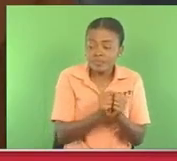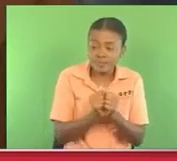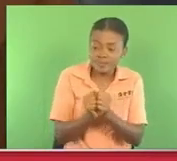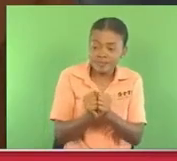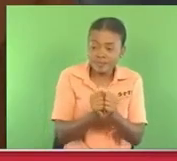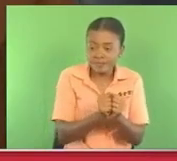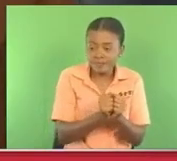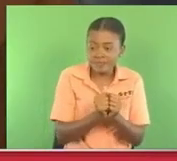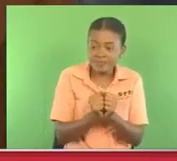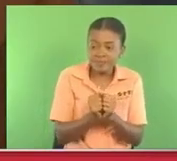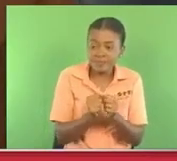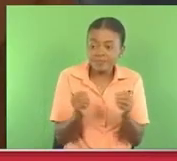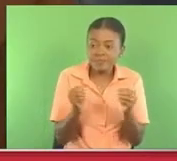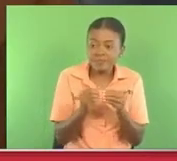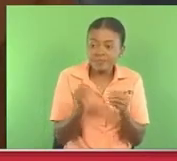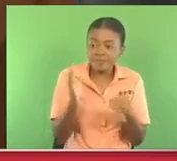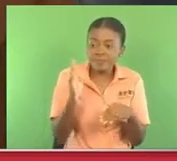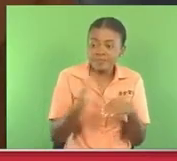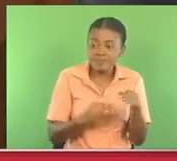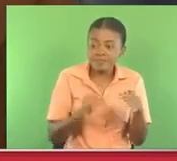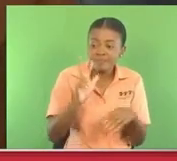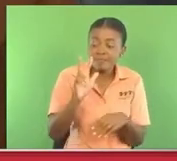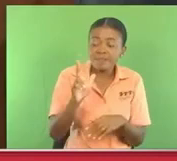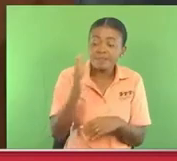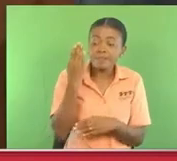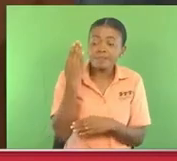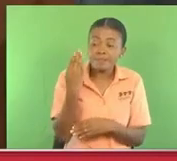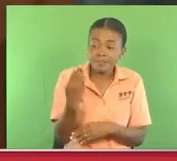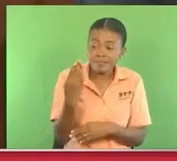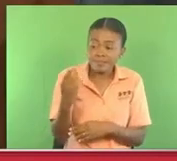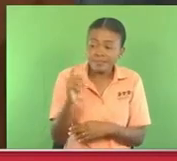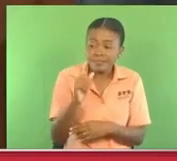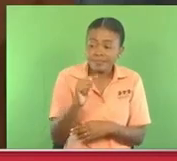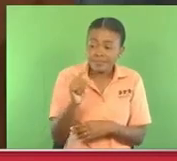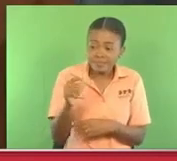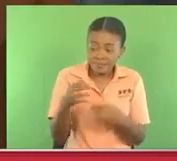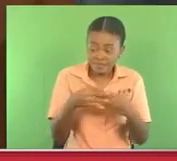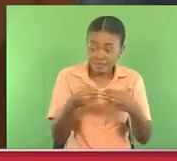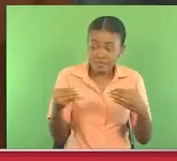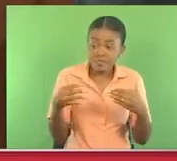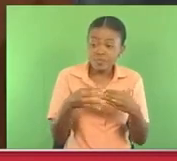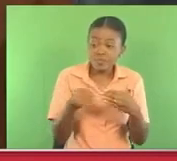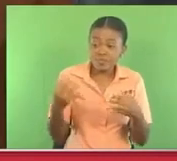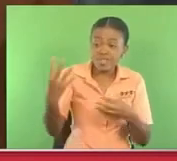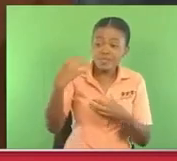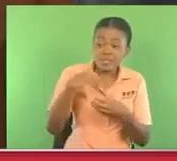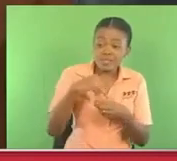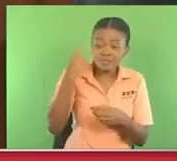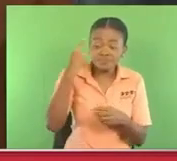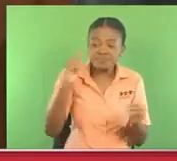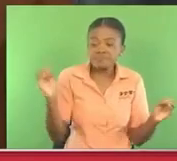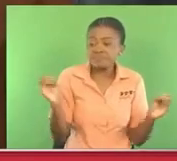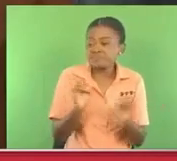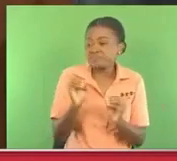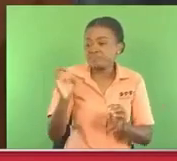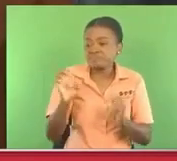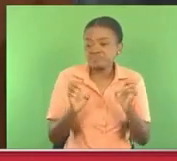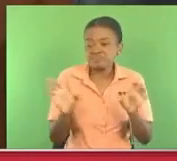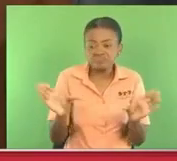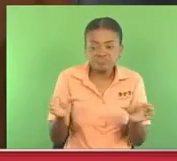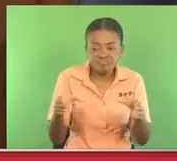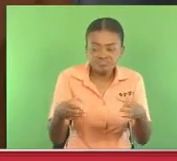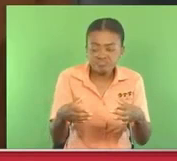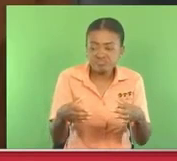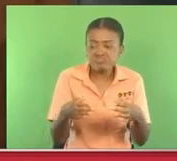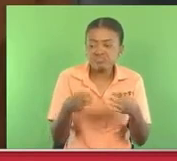InvestTT, more than $3 billion TT dollars in investments on the non-energy side. And if I were to break